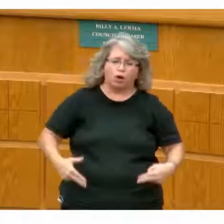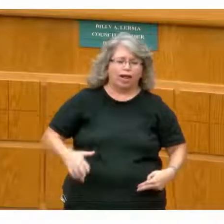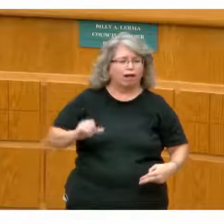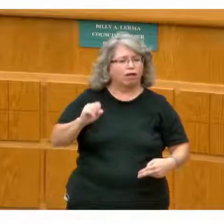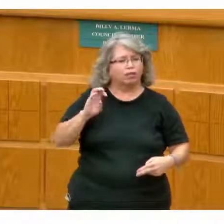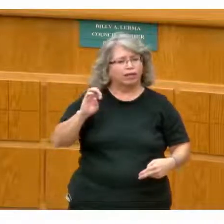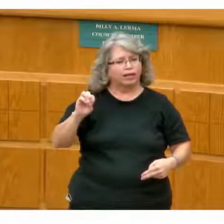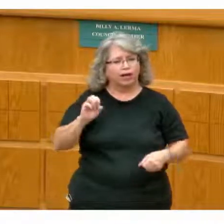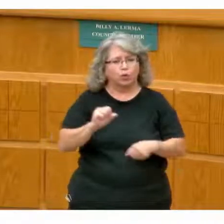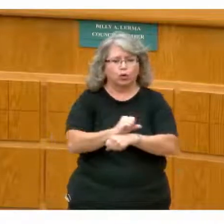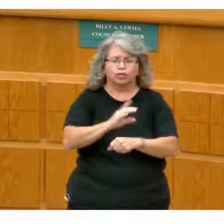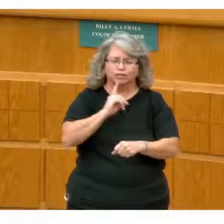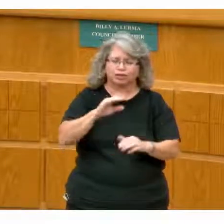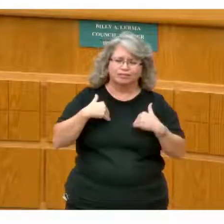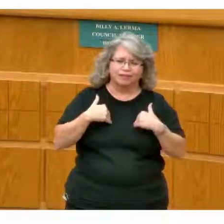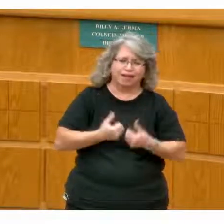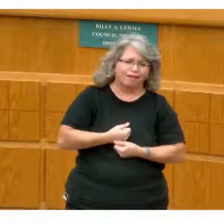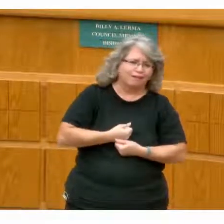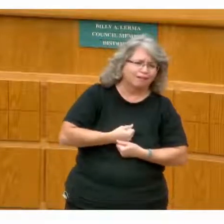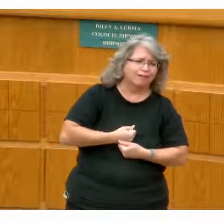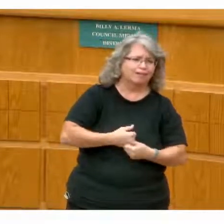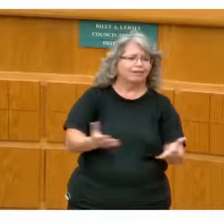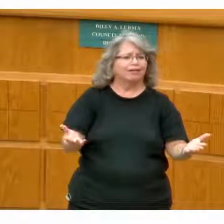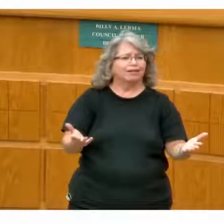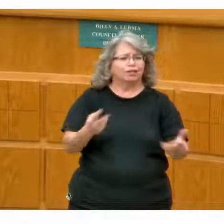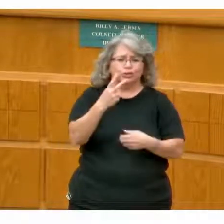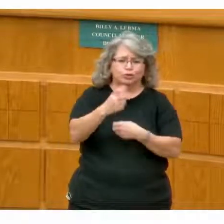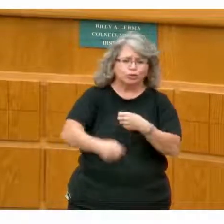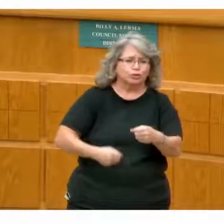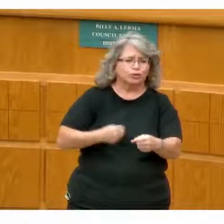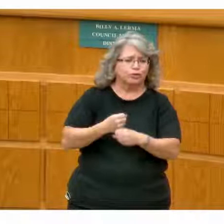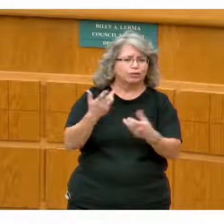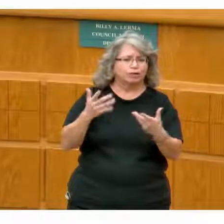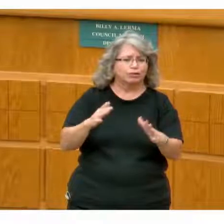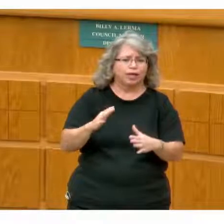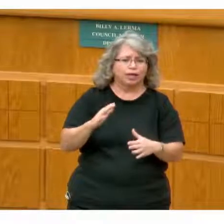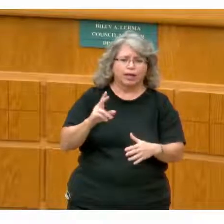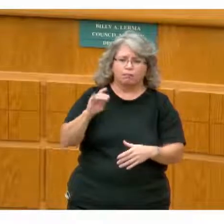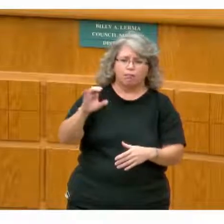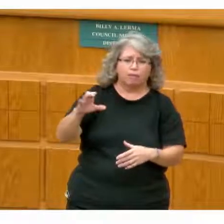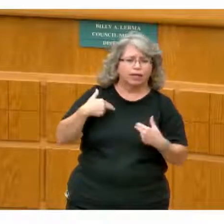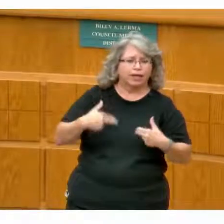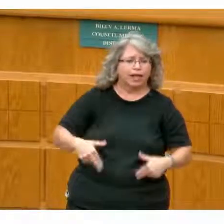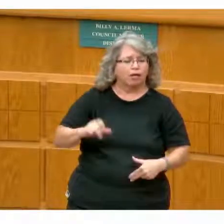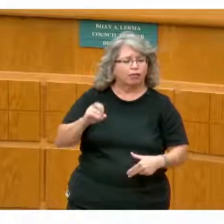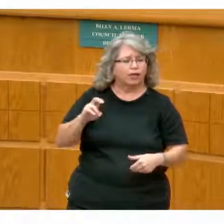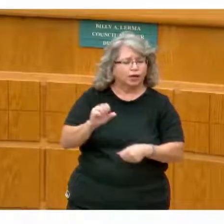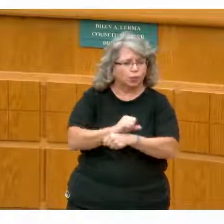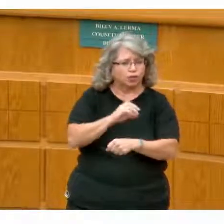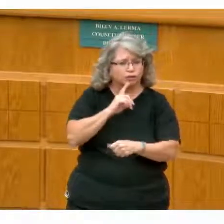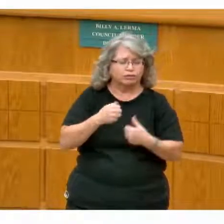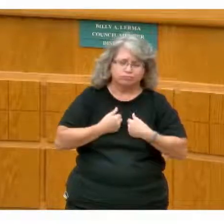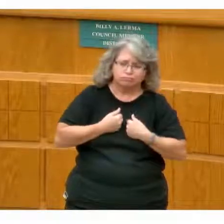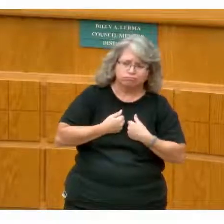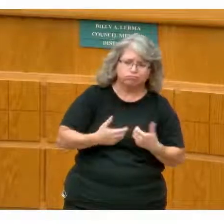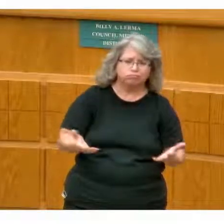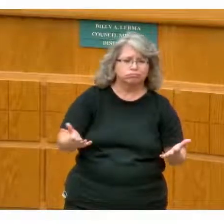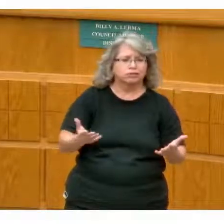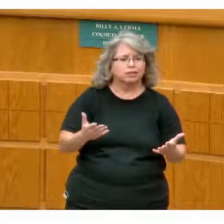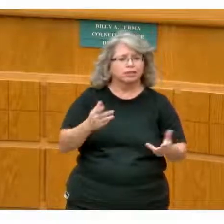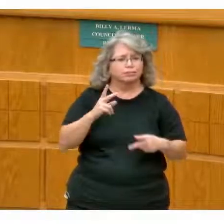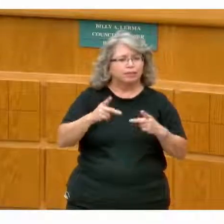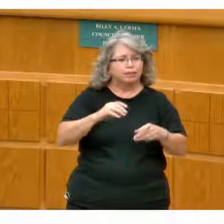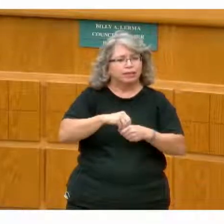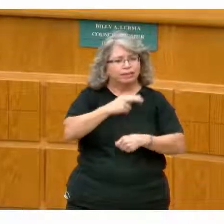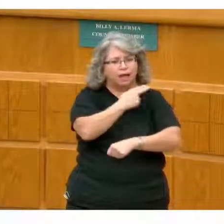gone through 2 years of this. I know our public healthcare workers are tired. Imagine those people on the front lines there in the hospitals